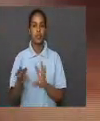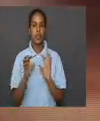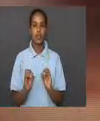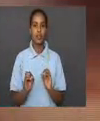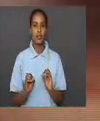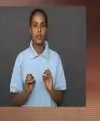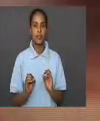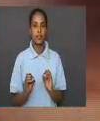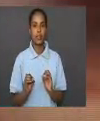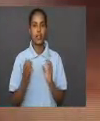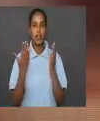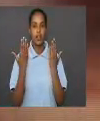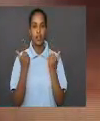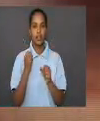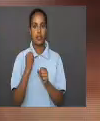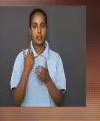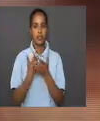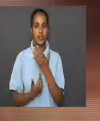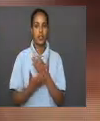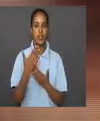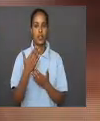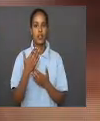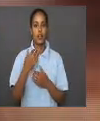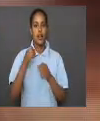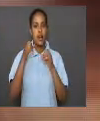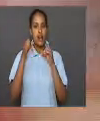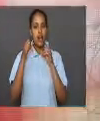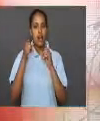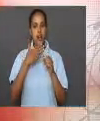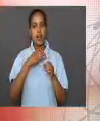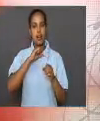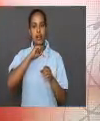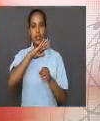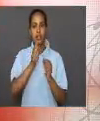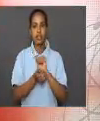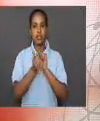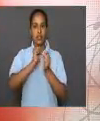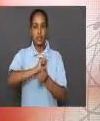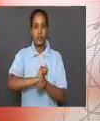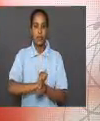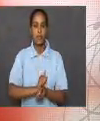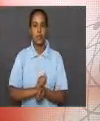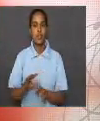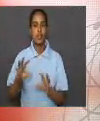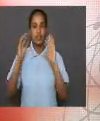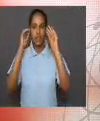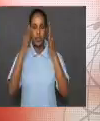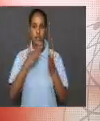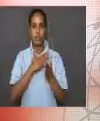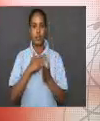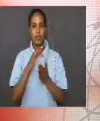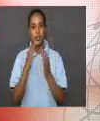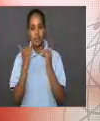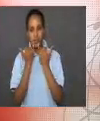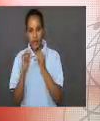Students, let us discuss rancidity. Teacher, please divide